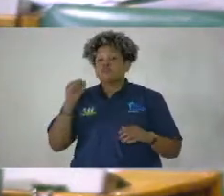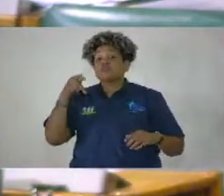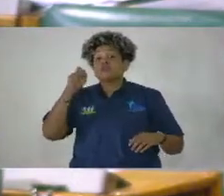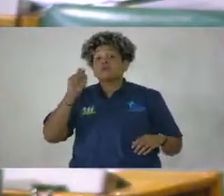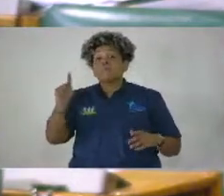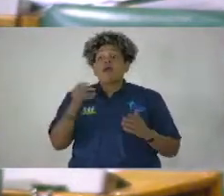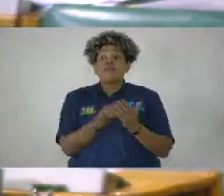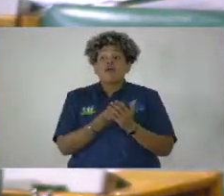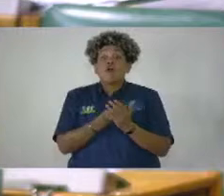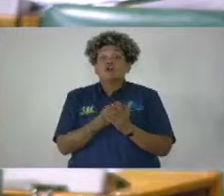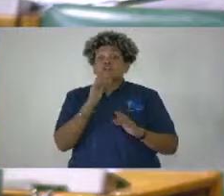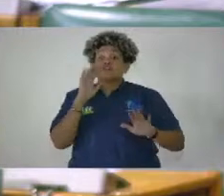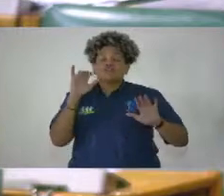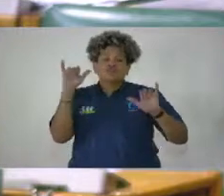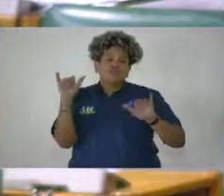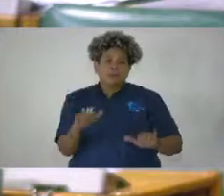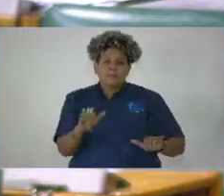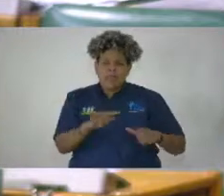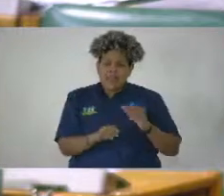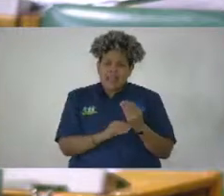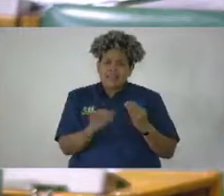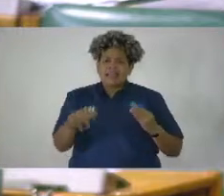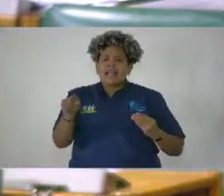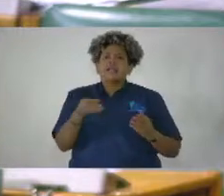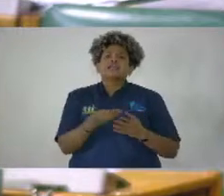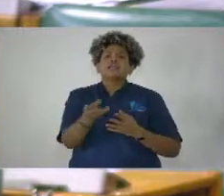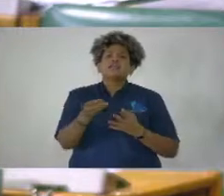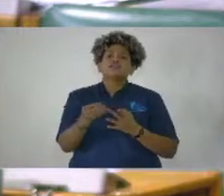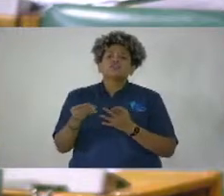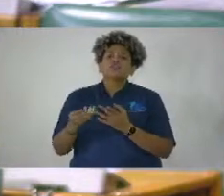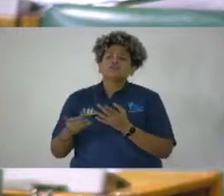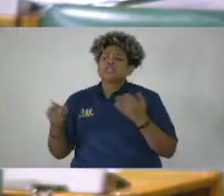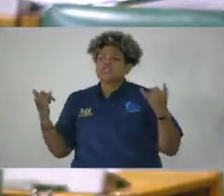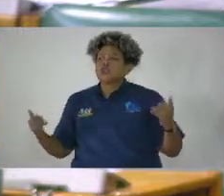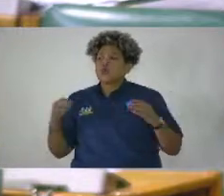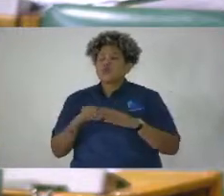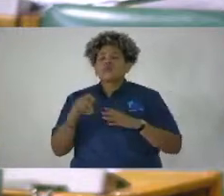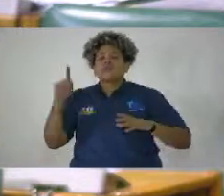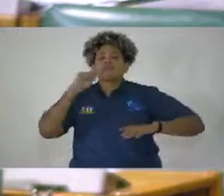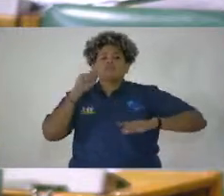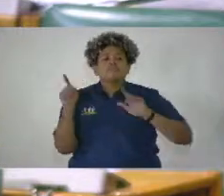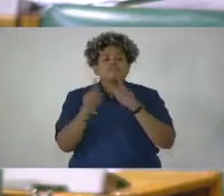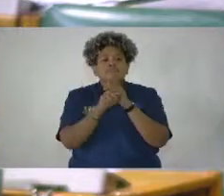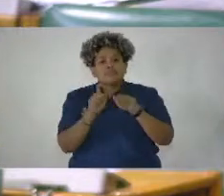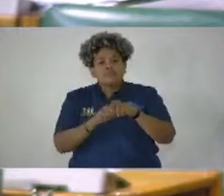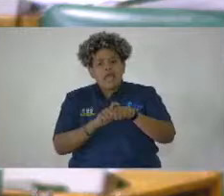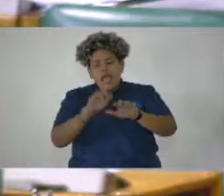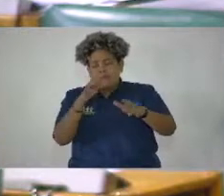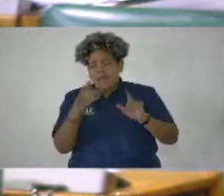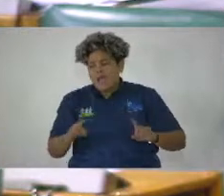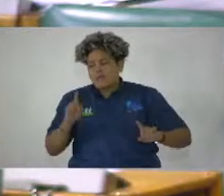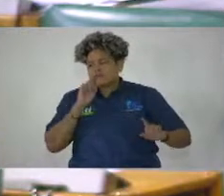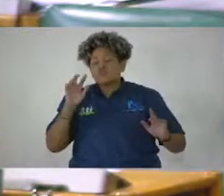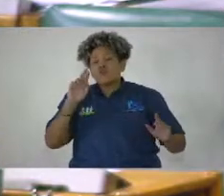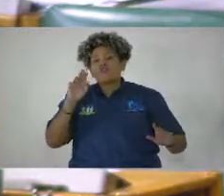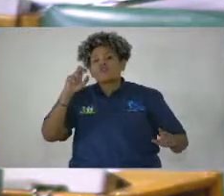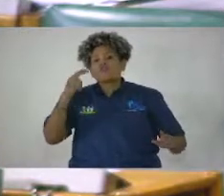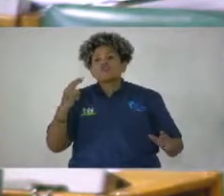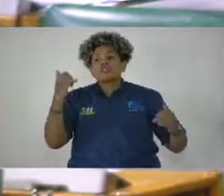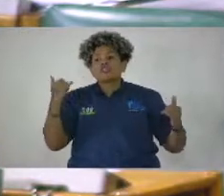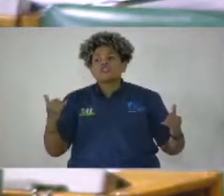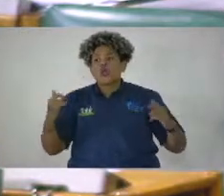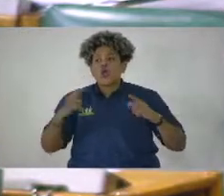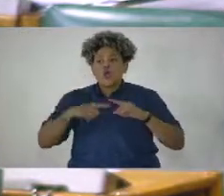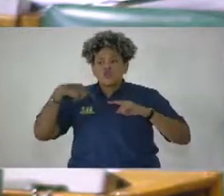funds remain. It's just that they're distributed now that it come into expenditure time. So REACH is on a